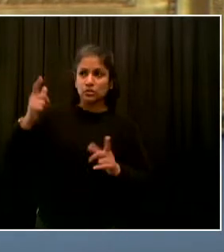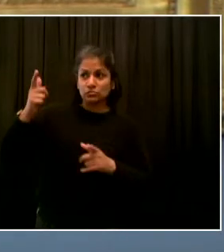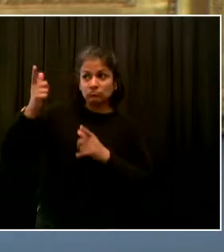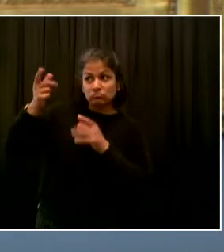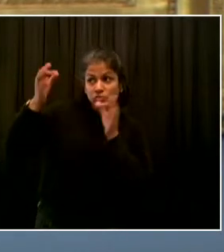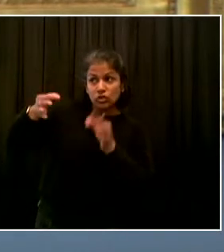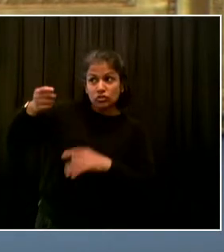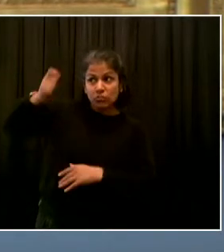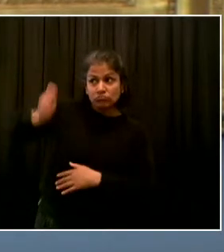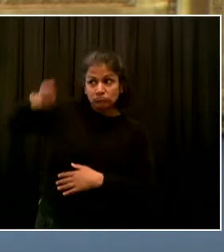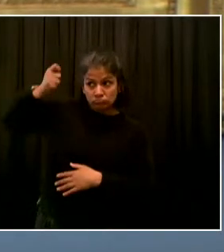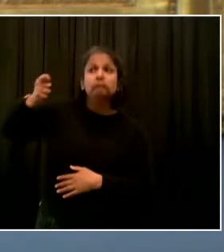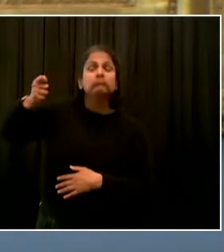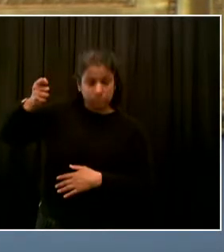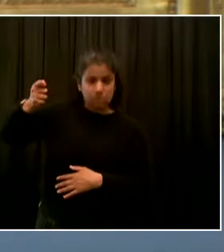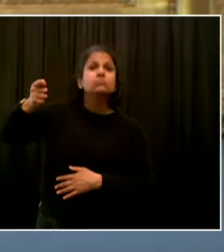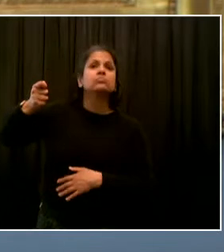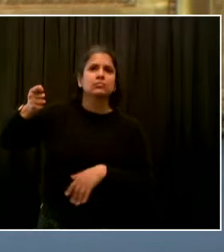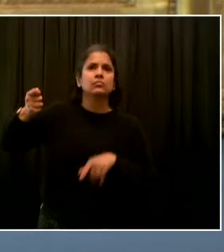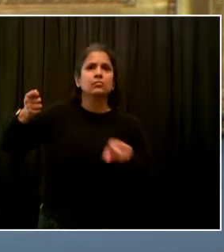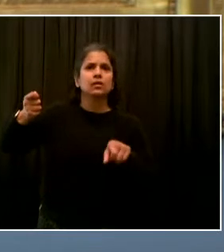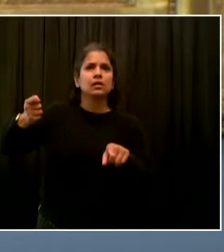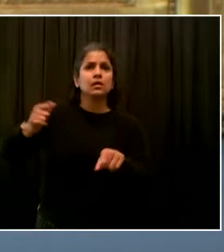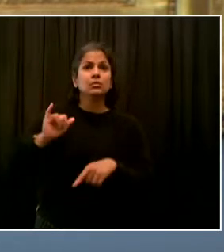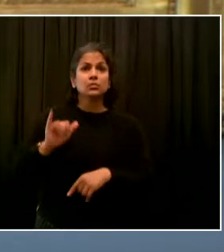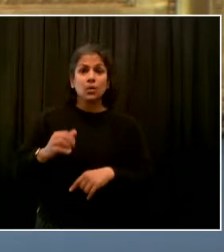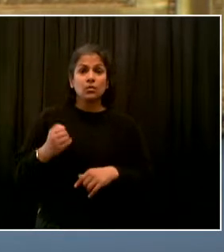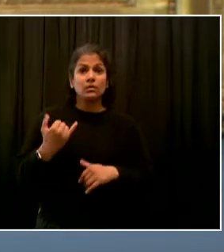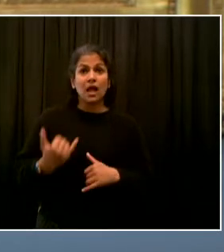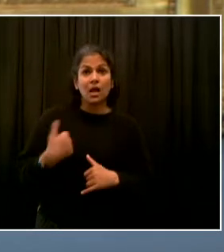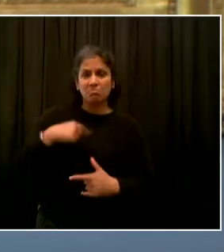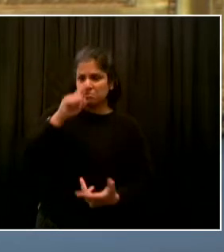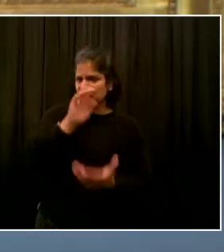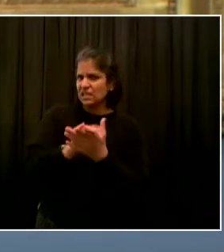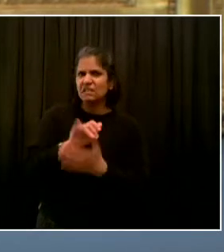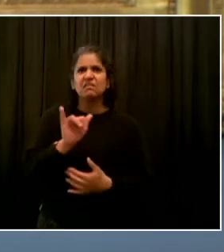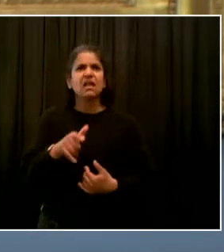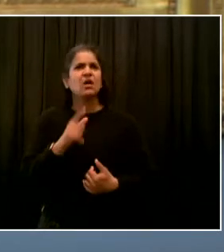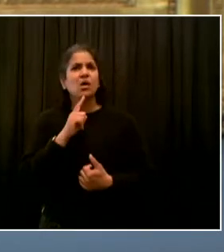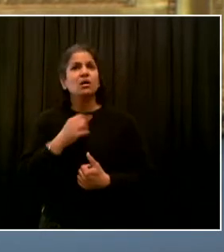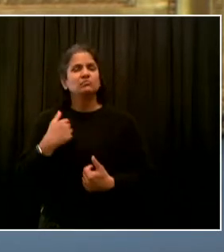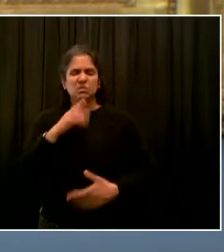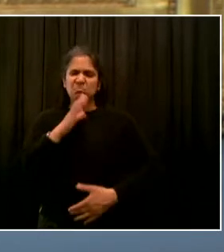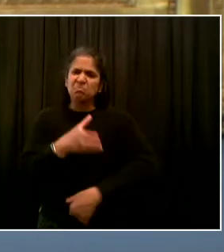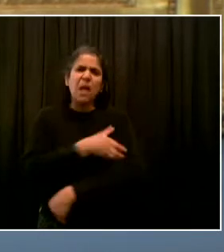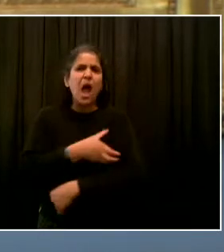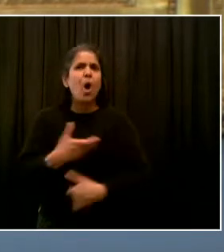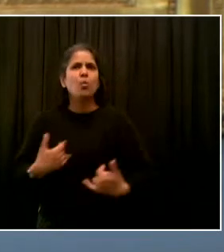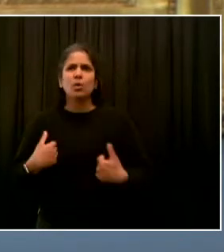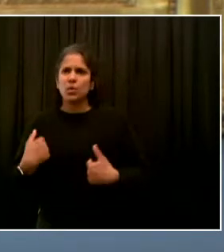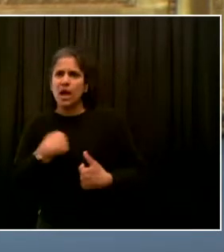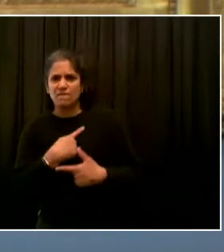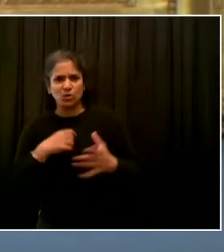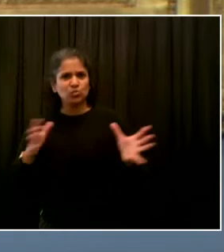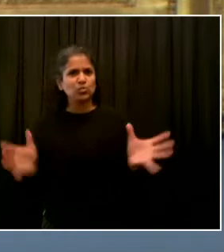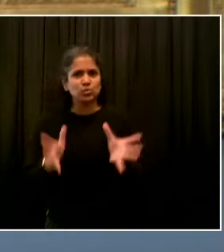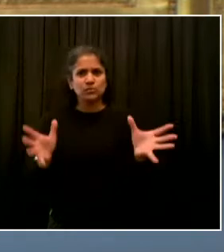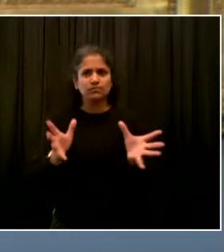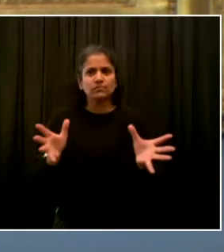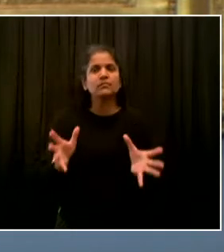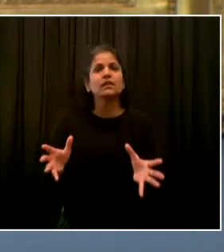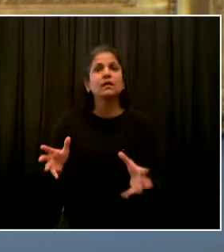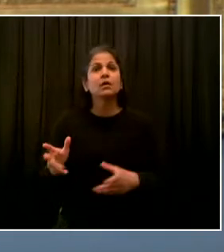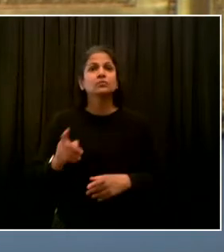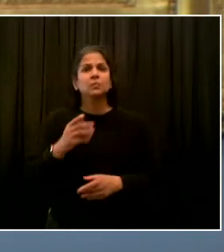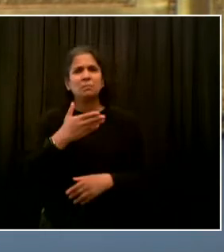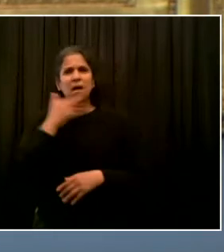for a stay. We truly believe this is within our powers to execute what's best for the city of New York.